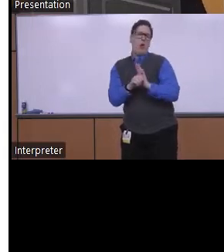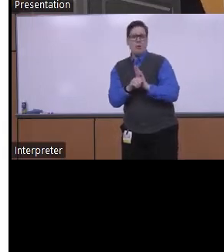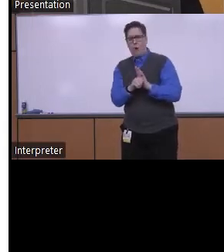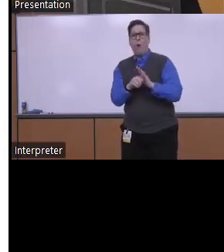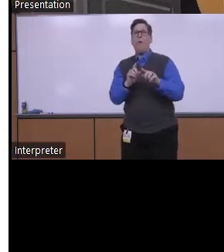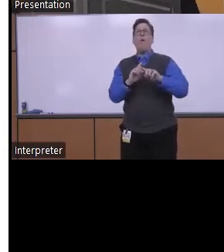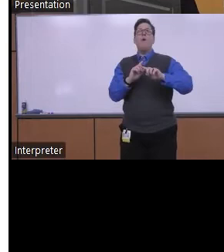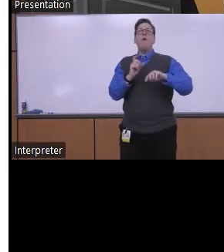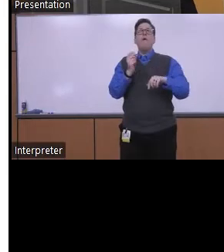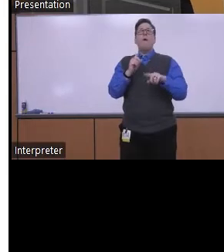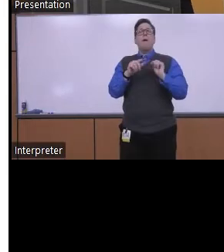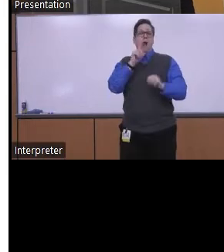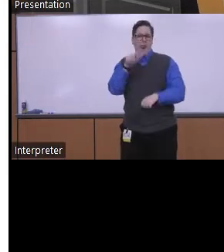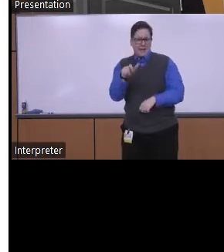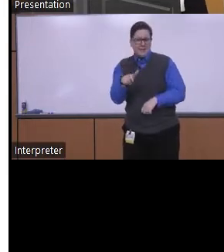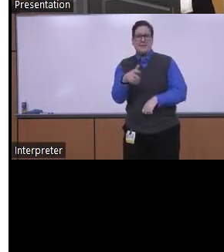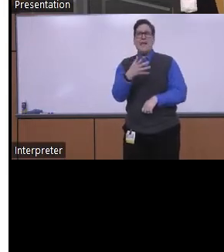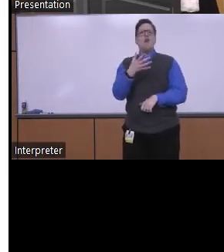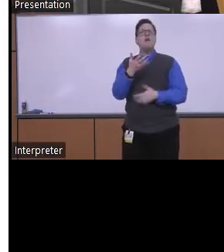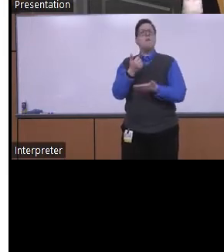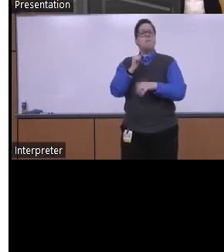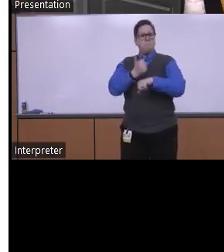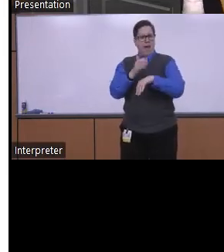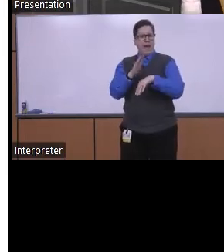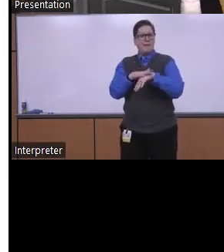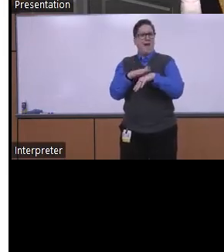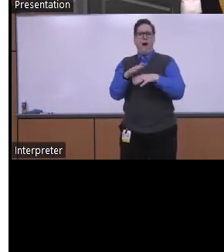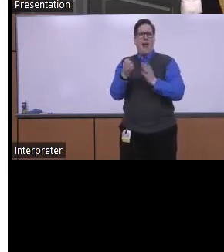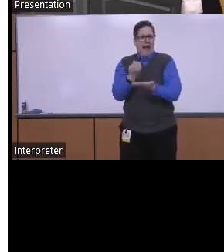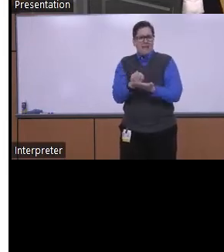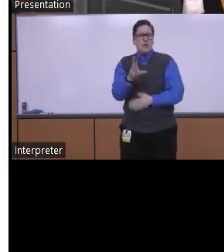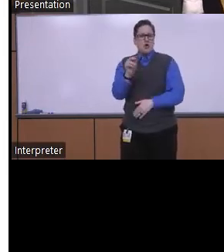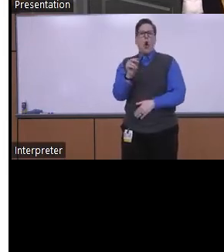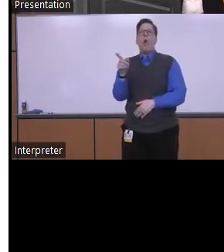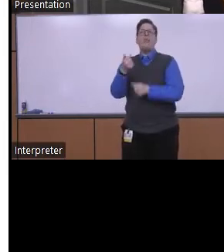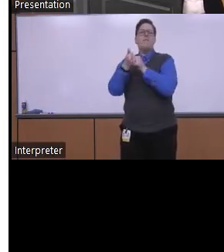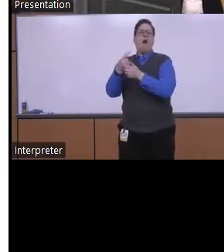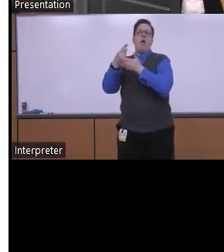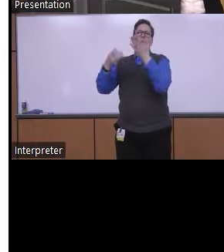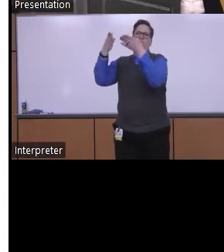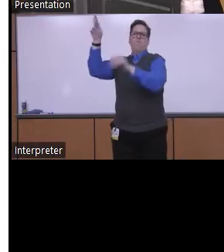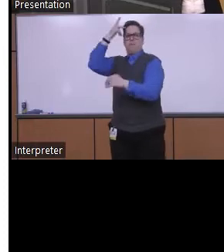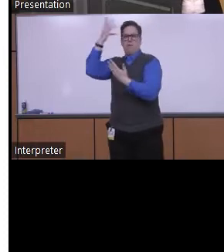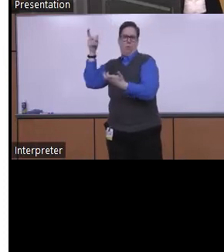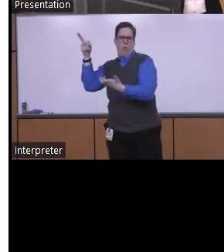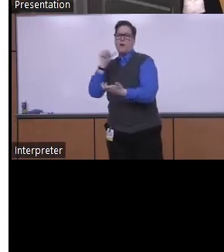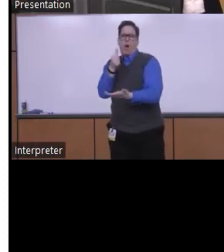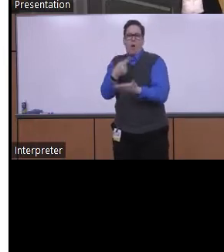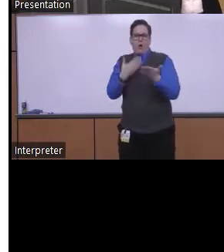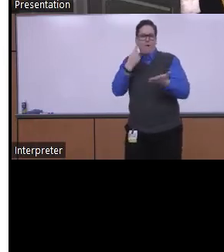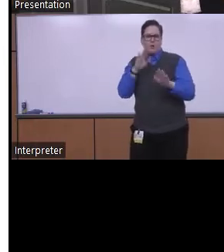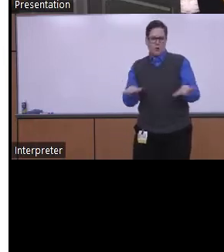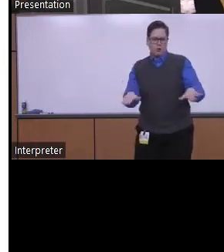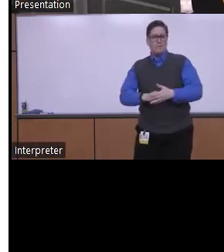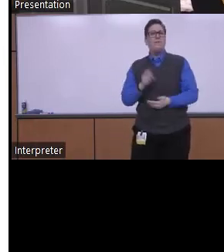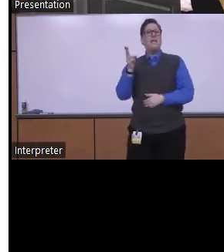on the available evidence at the time. In fact, they were the result of political expedience rather than what would actually be good for kids. This history is important,